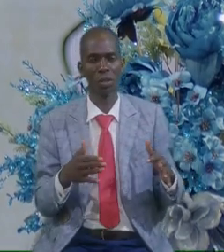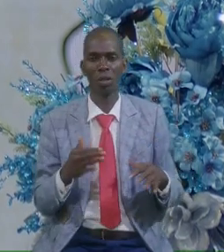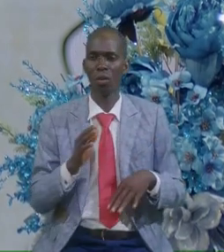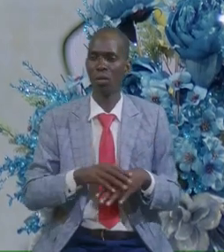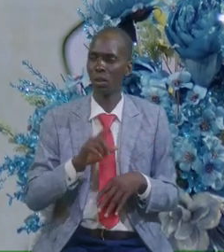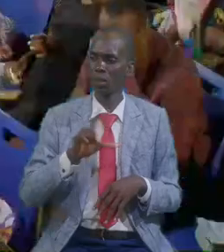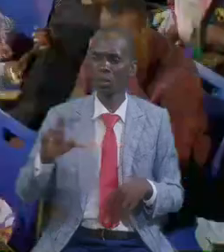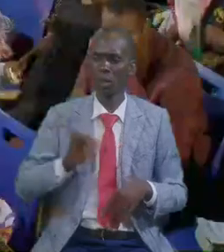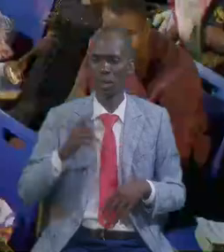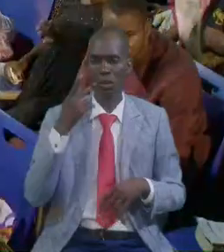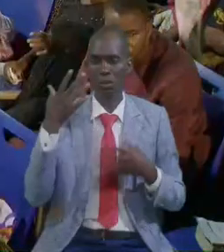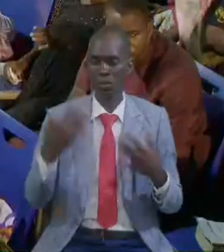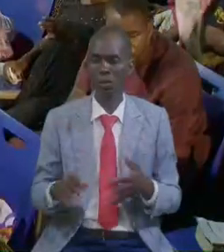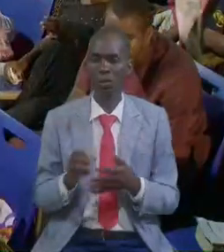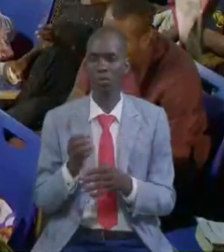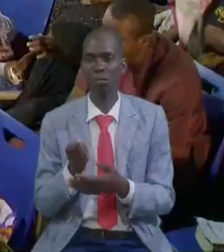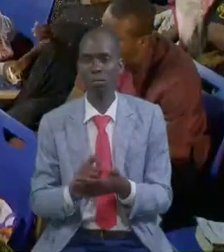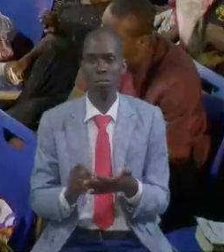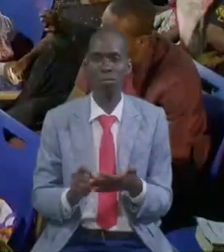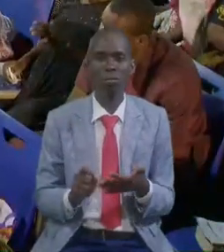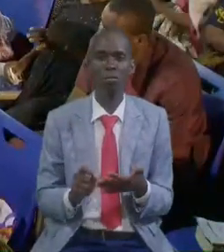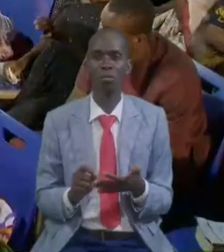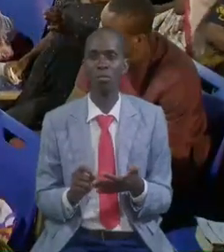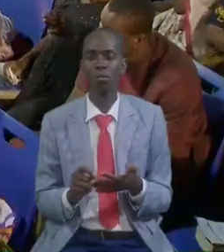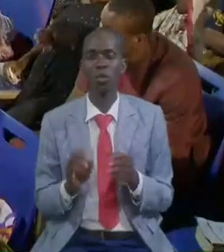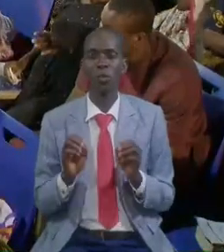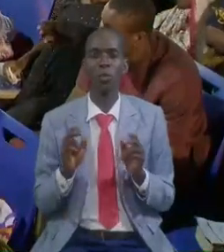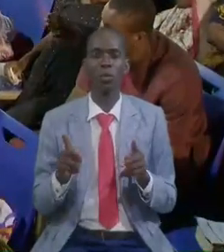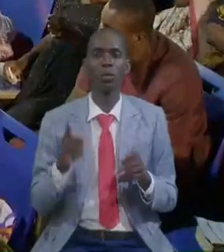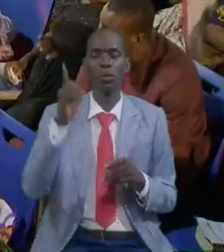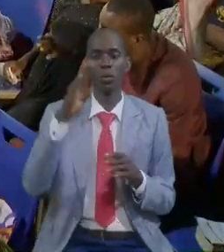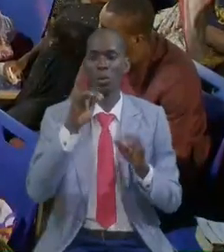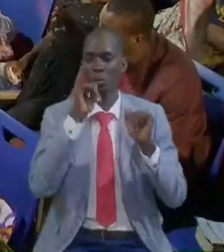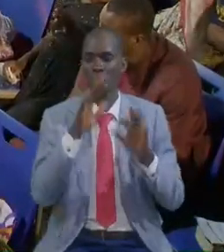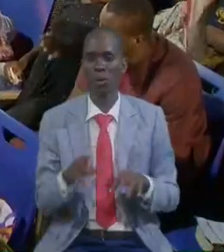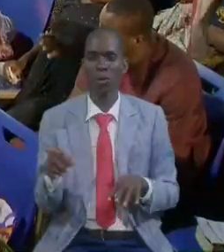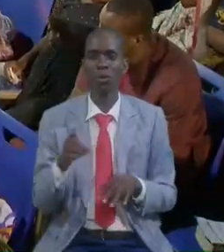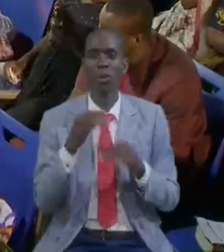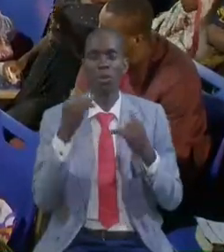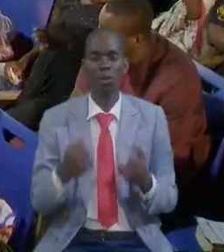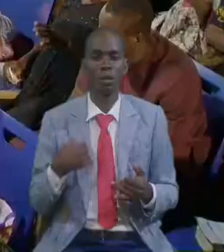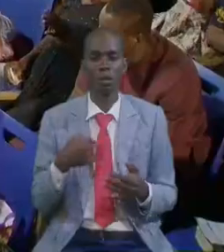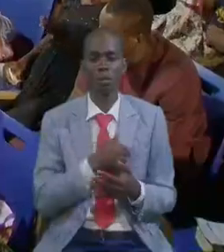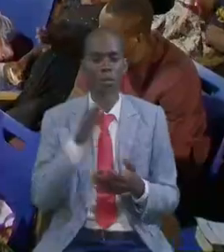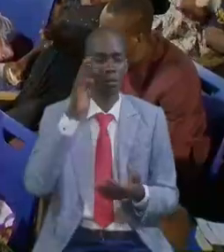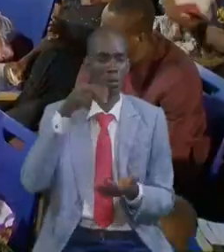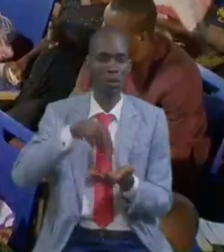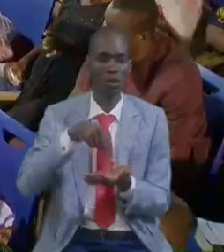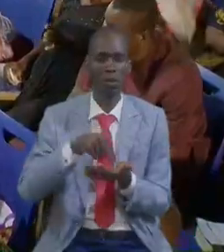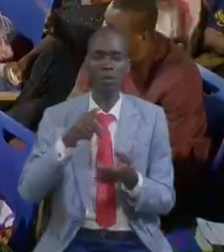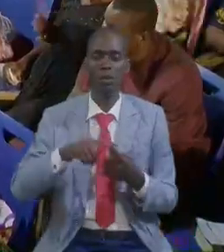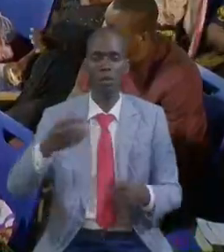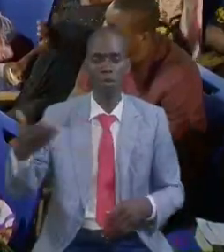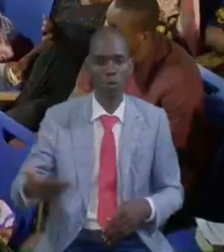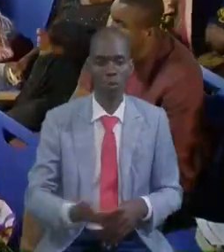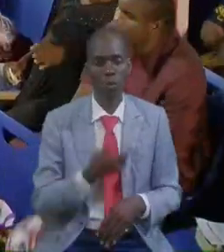true. Counselors, can we see you? Okay, God bless you. God bless you. Now, we're going to rise up to welcome the man